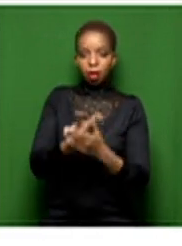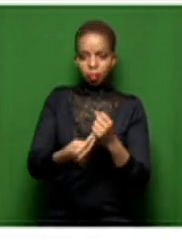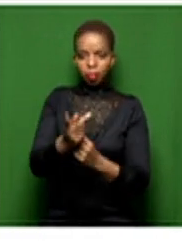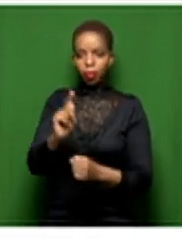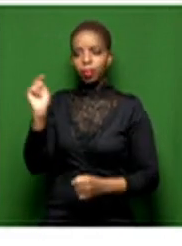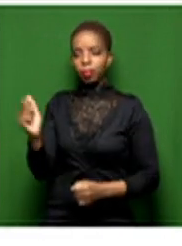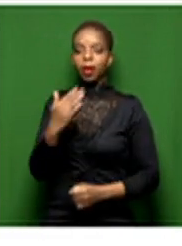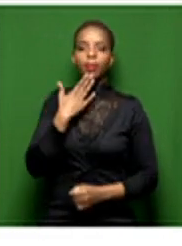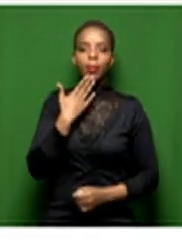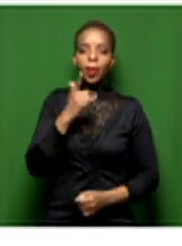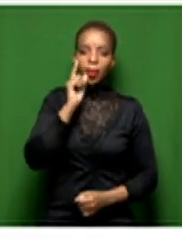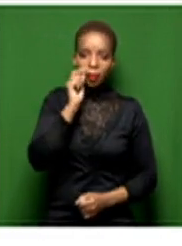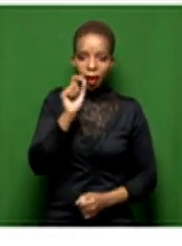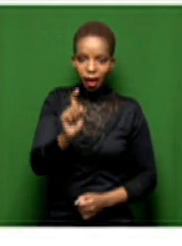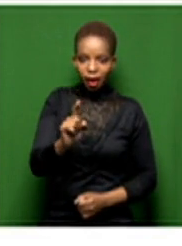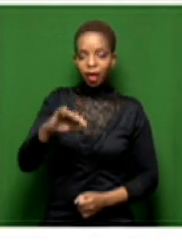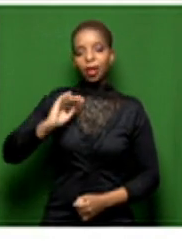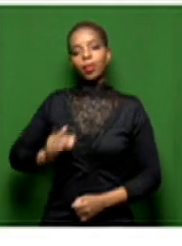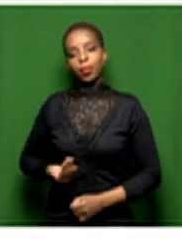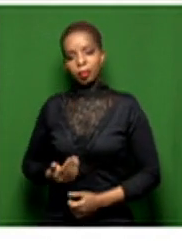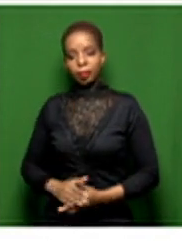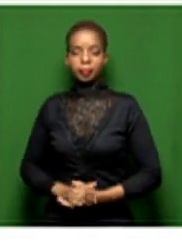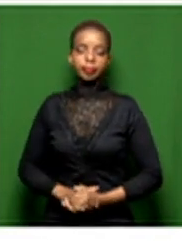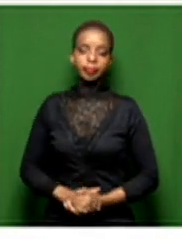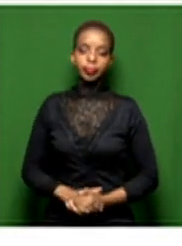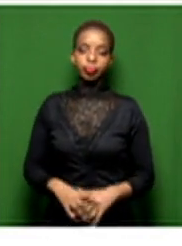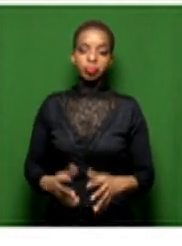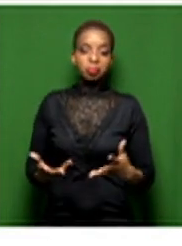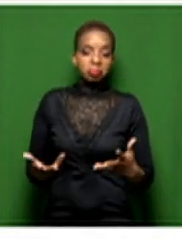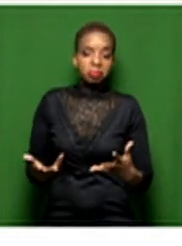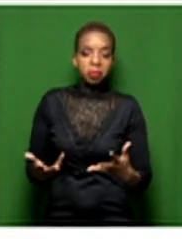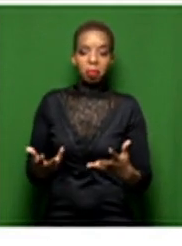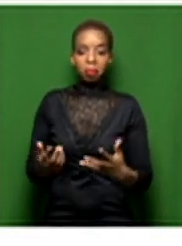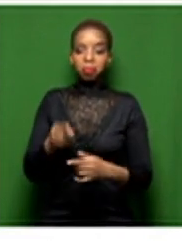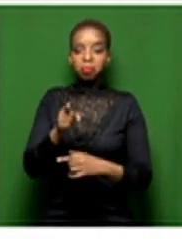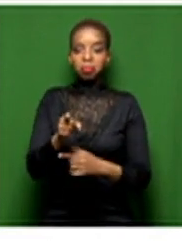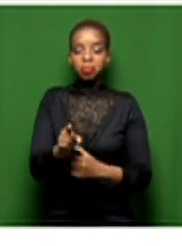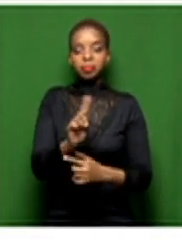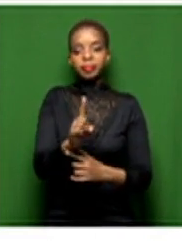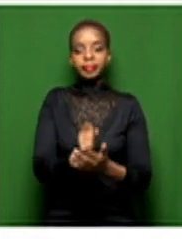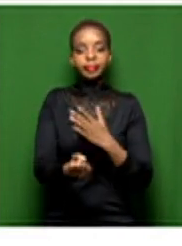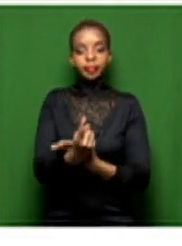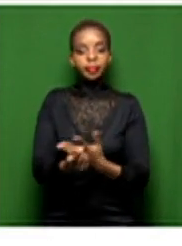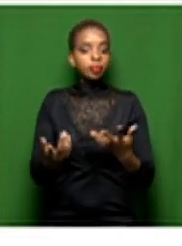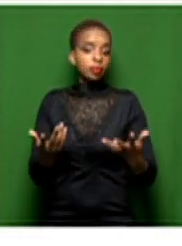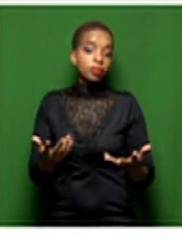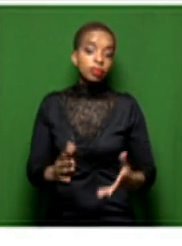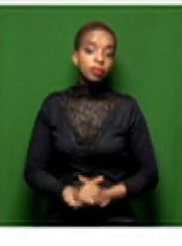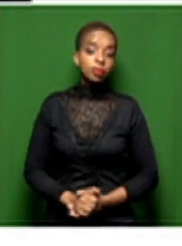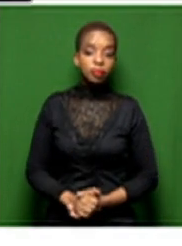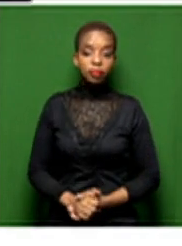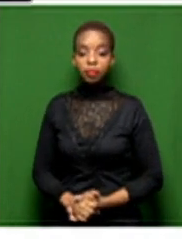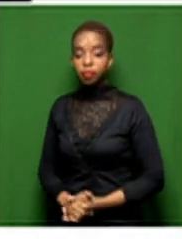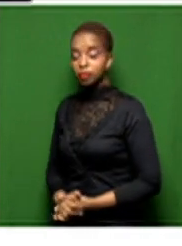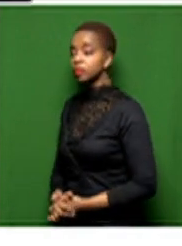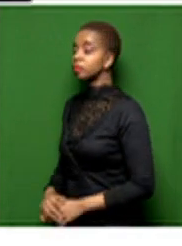woman indirectly with the man. So it's unfair in a way. You know, Mr.